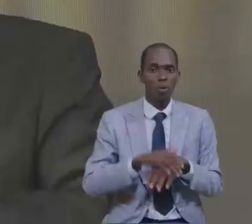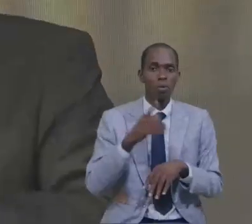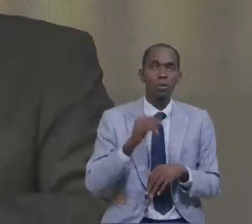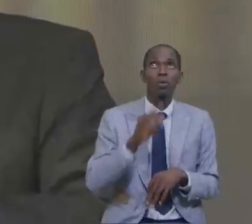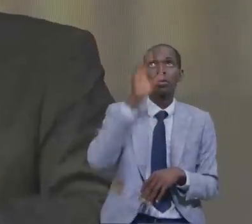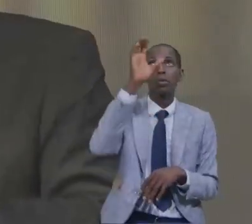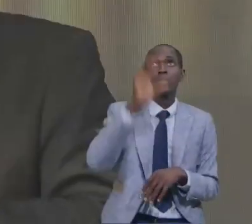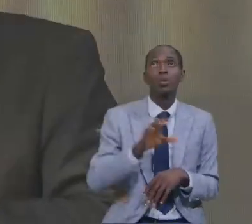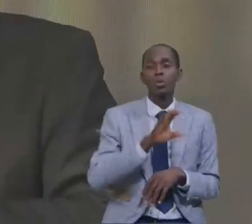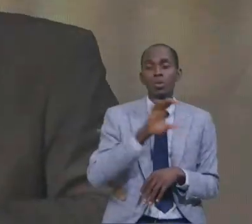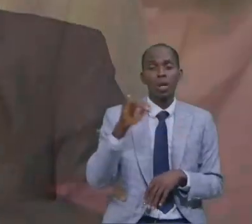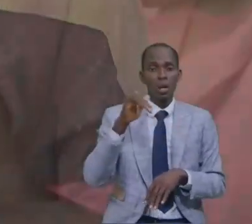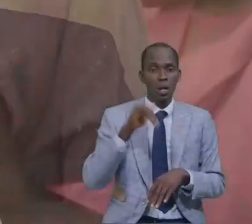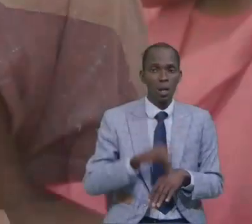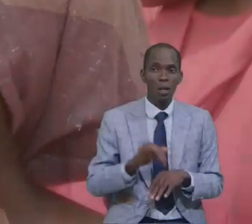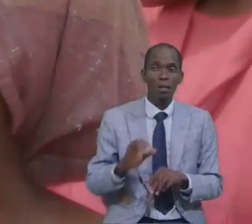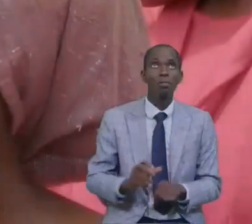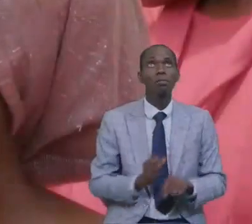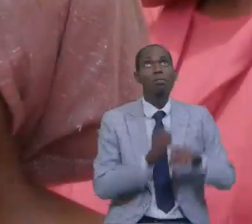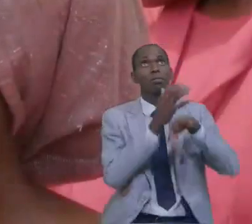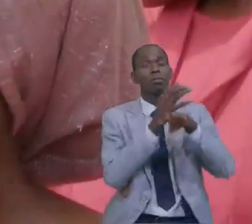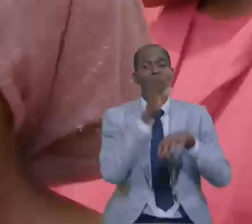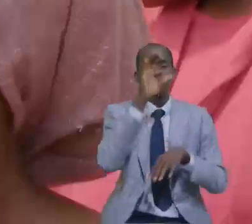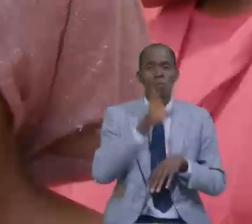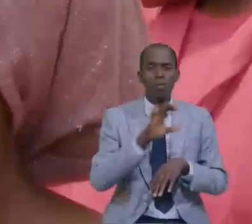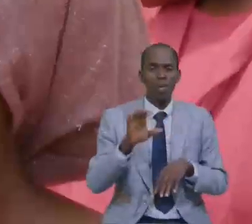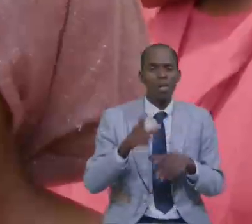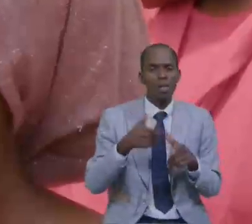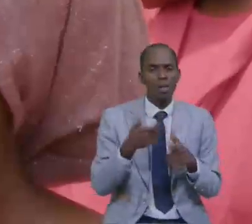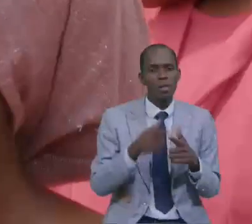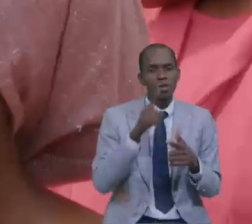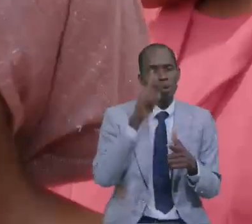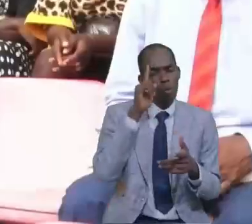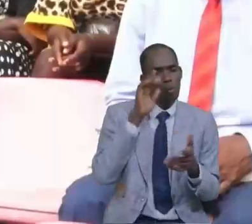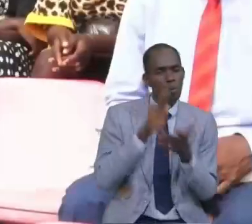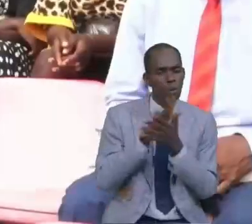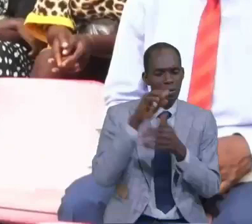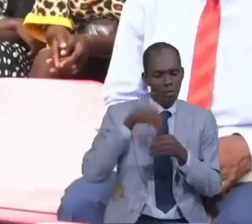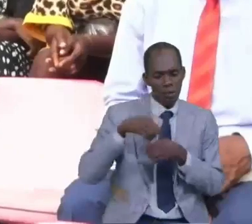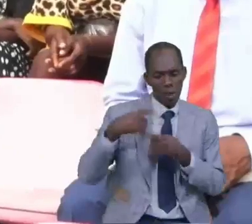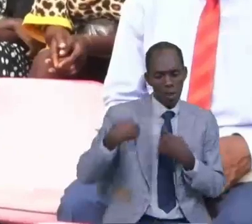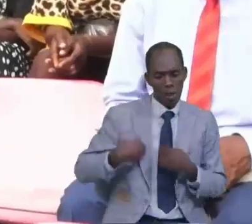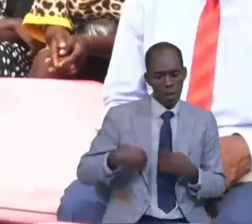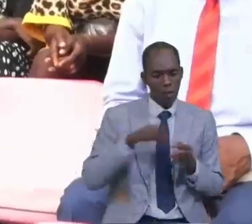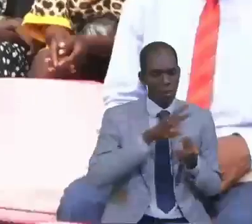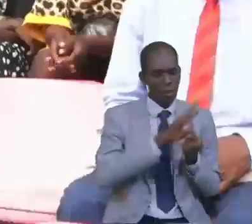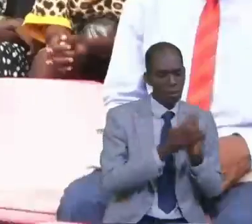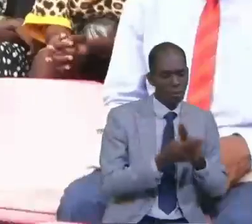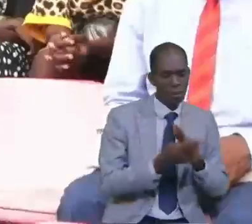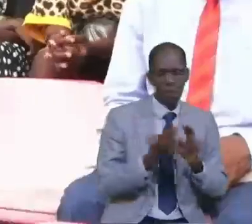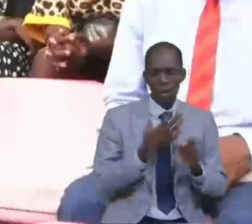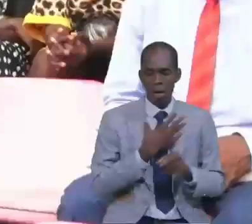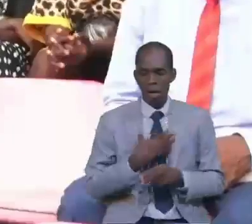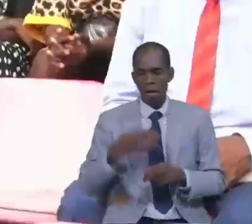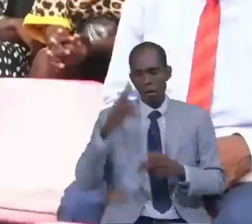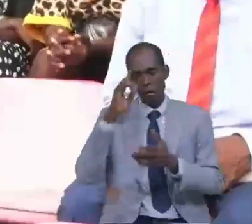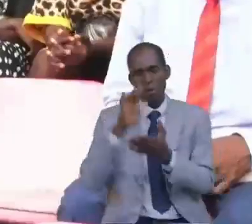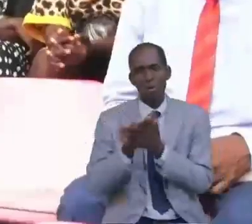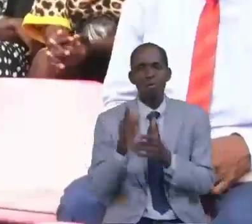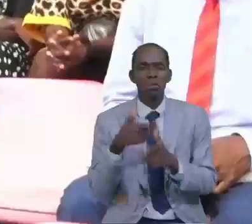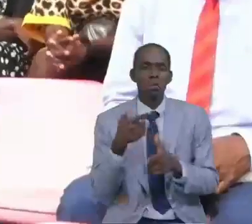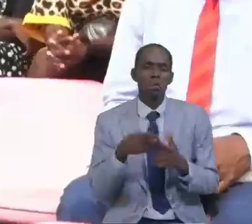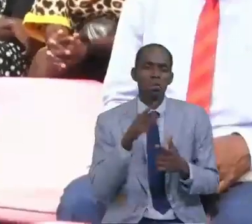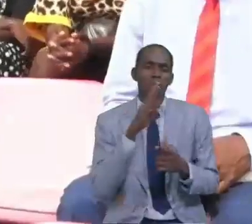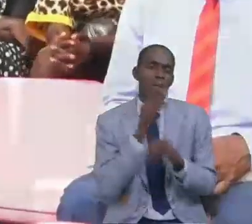Then you are saved. Now, that salvation, what does it translate to? If